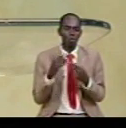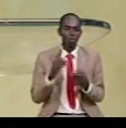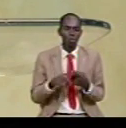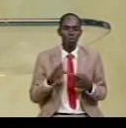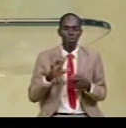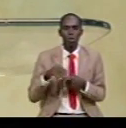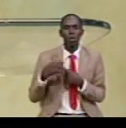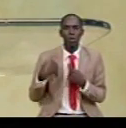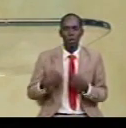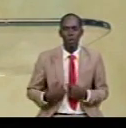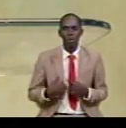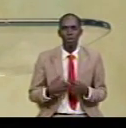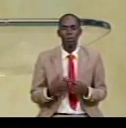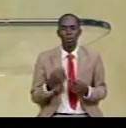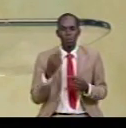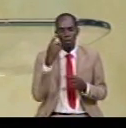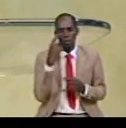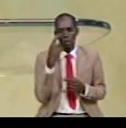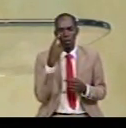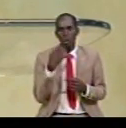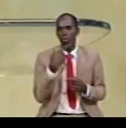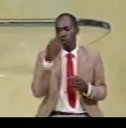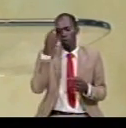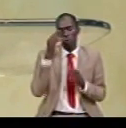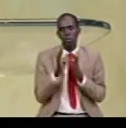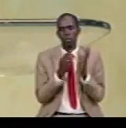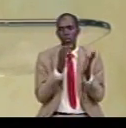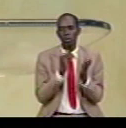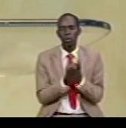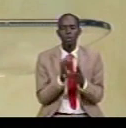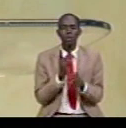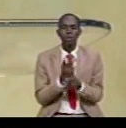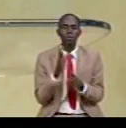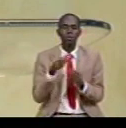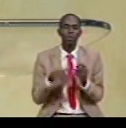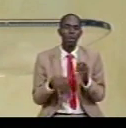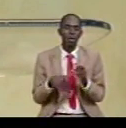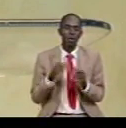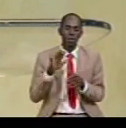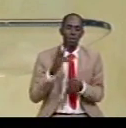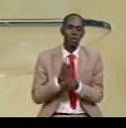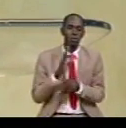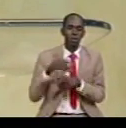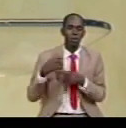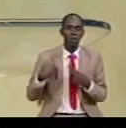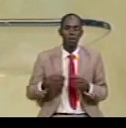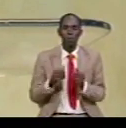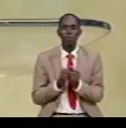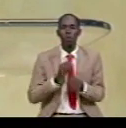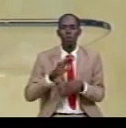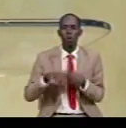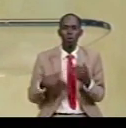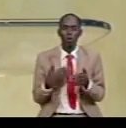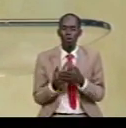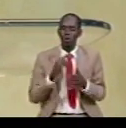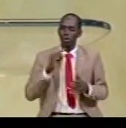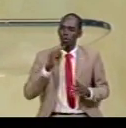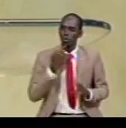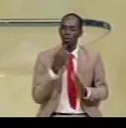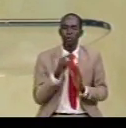diligence, for out of it are the issues of life." We need to check up the thoughts that come into our hearts,